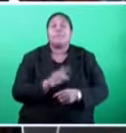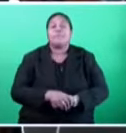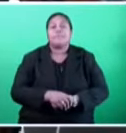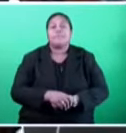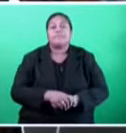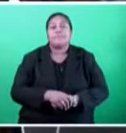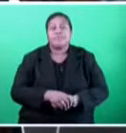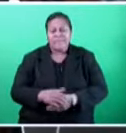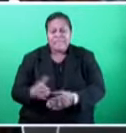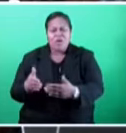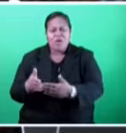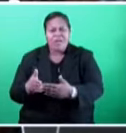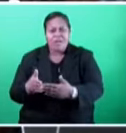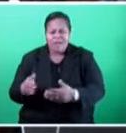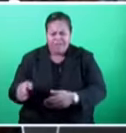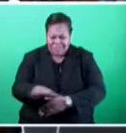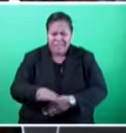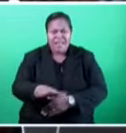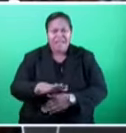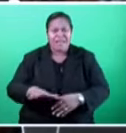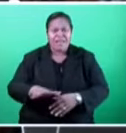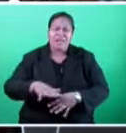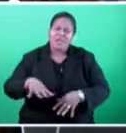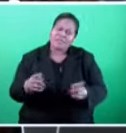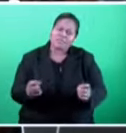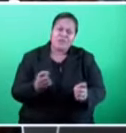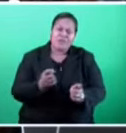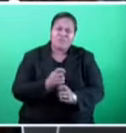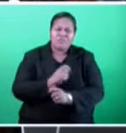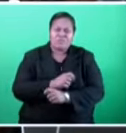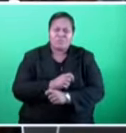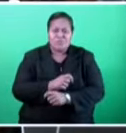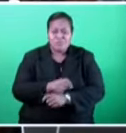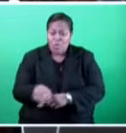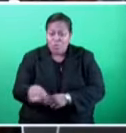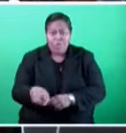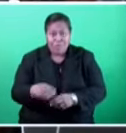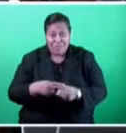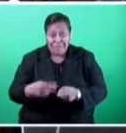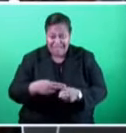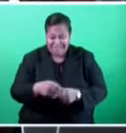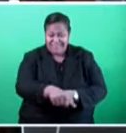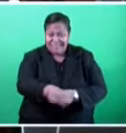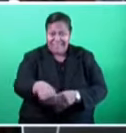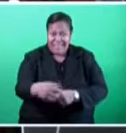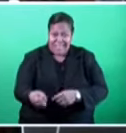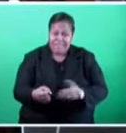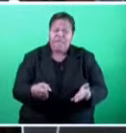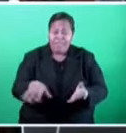fauna of that area has changed, and therefore those plants that were there, that place is